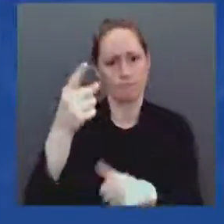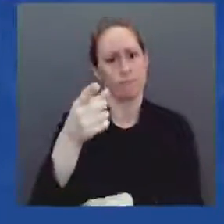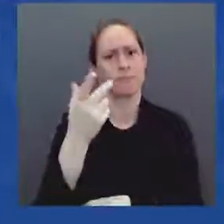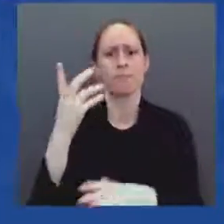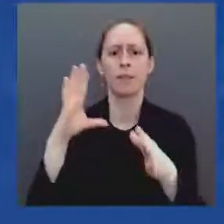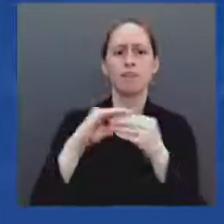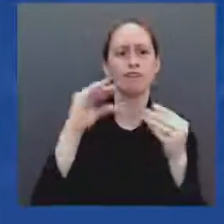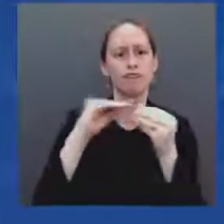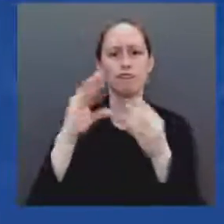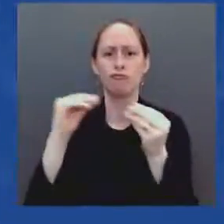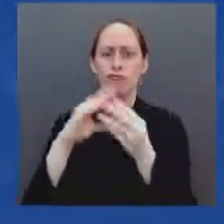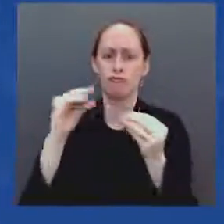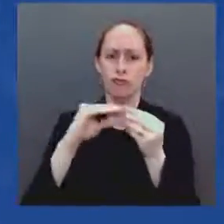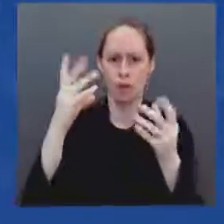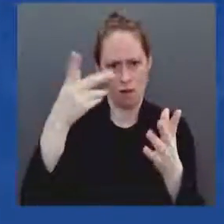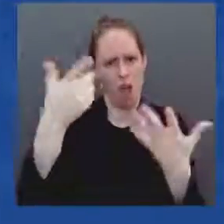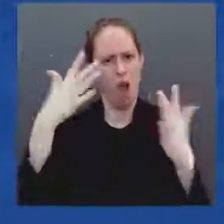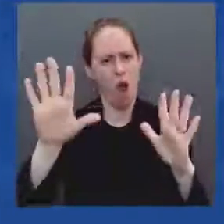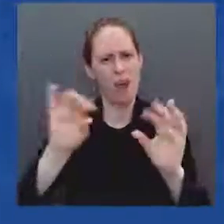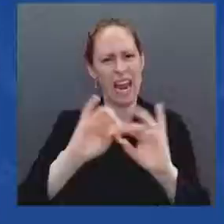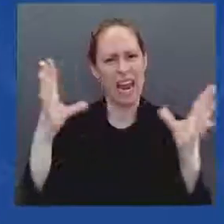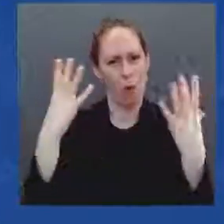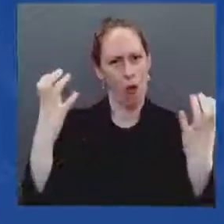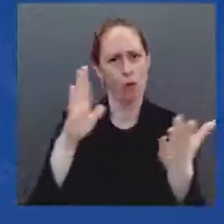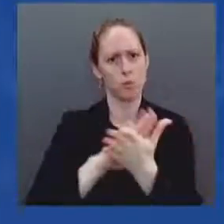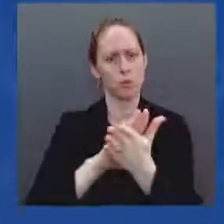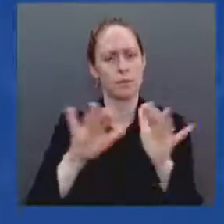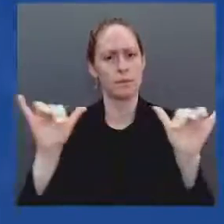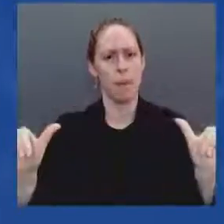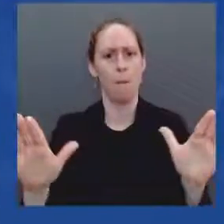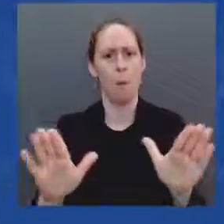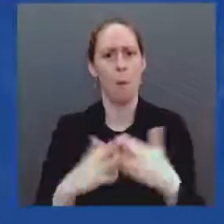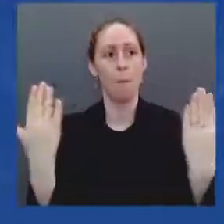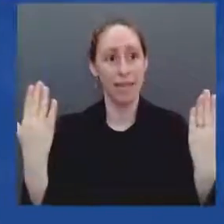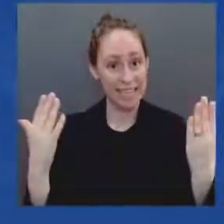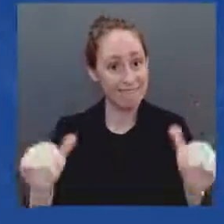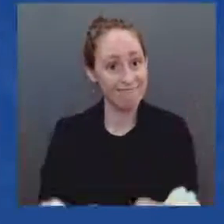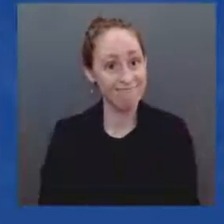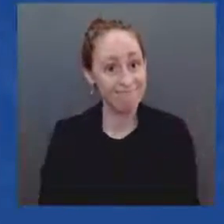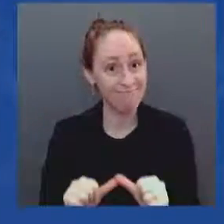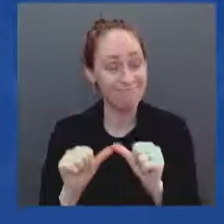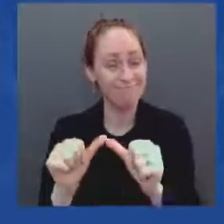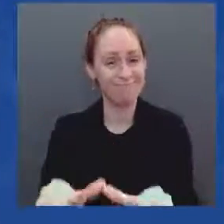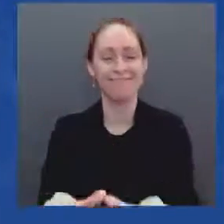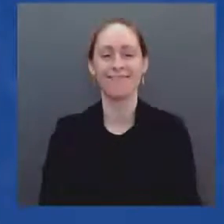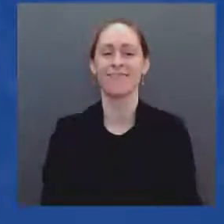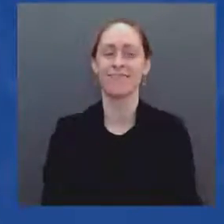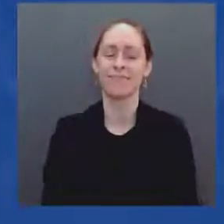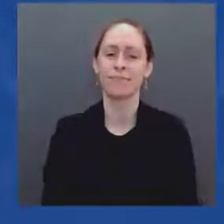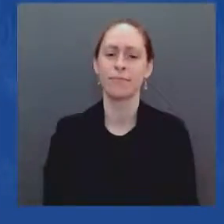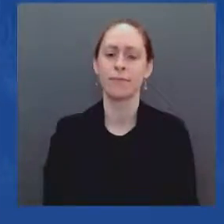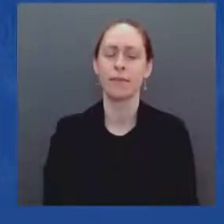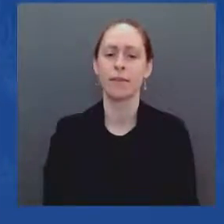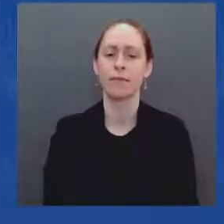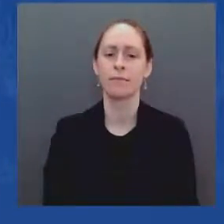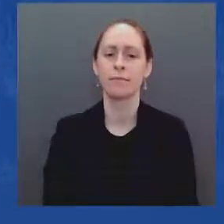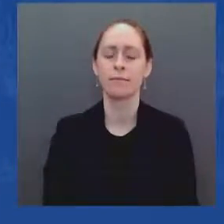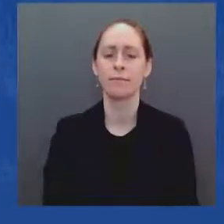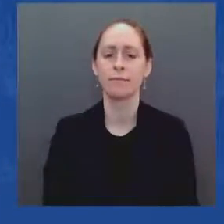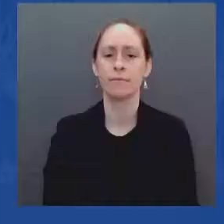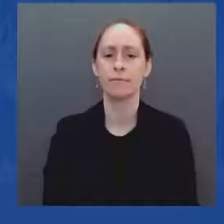need the CDC to help us to have the right standards to end this